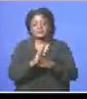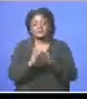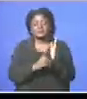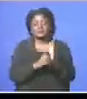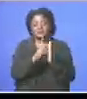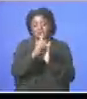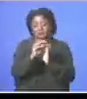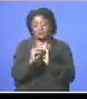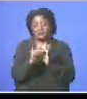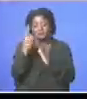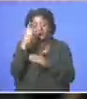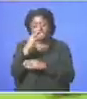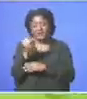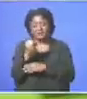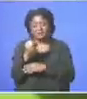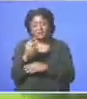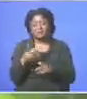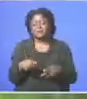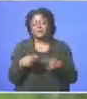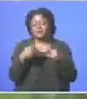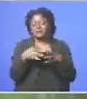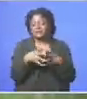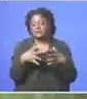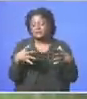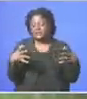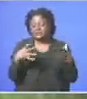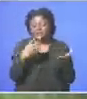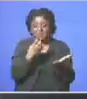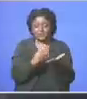major economic boost for local entrepreneurs.